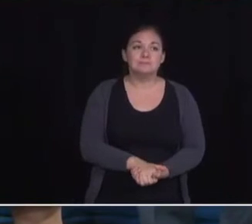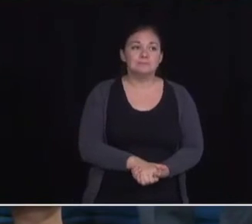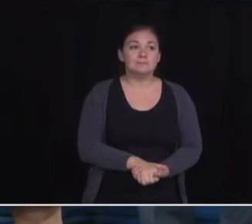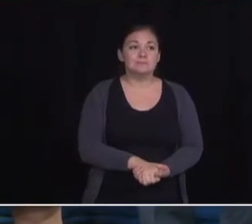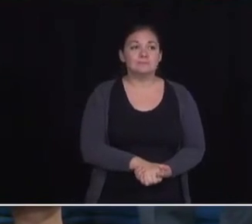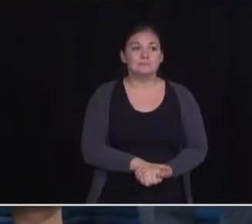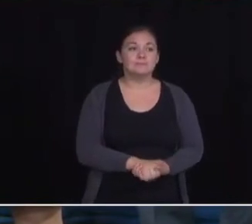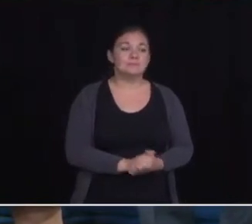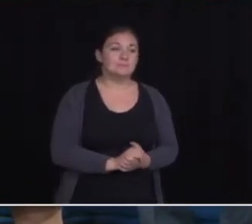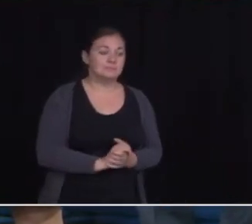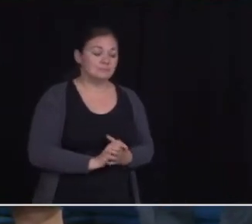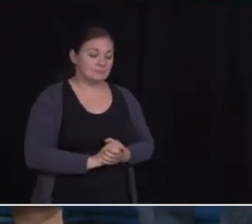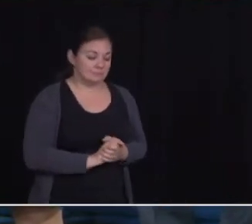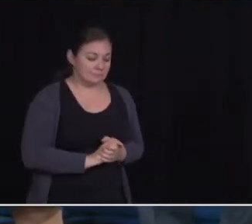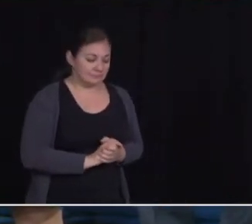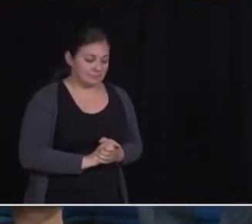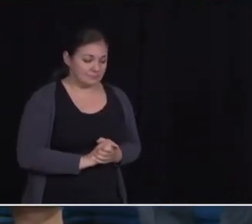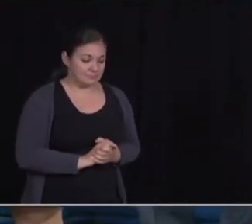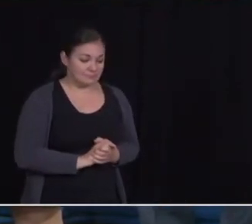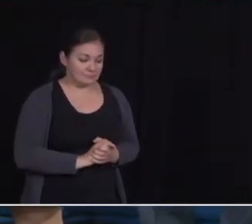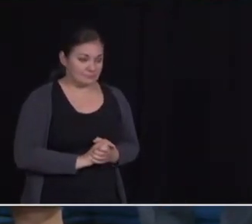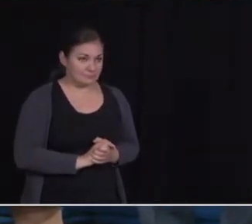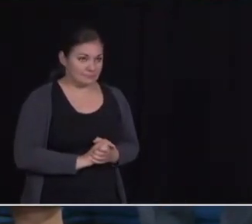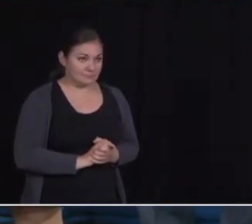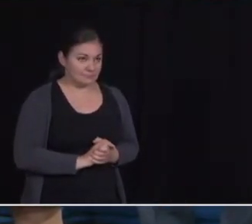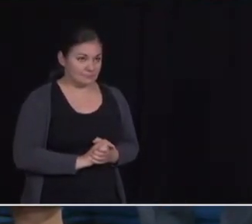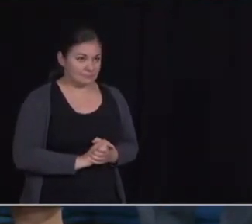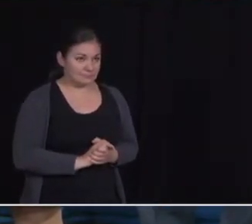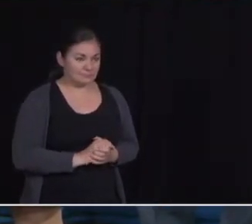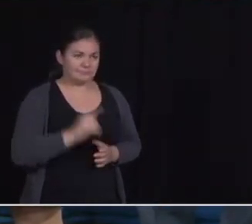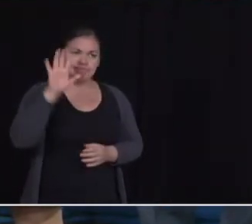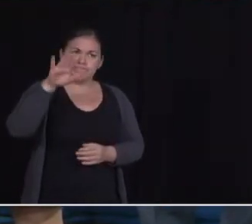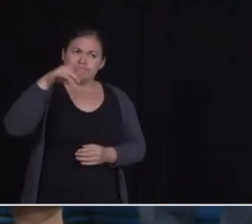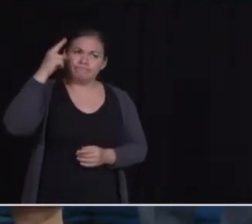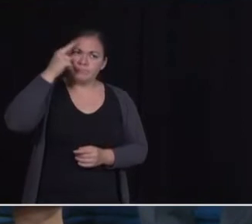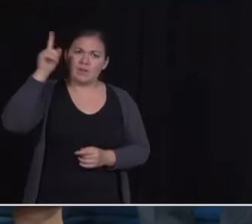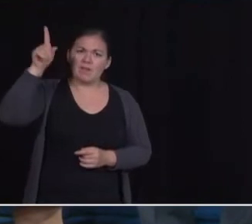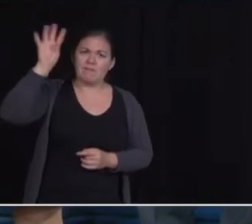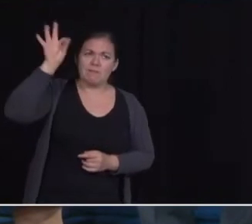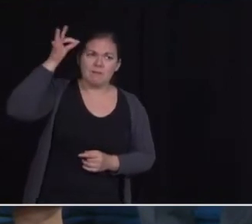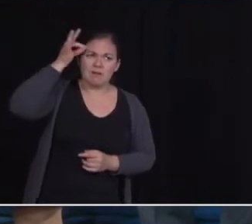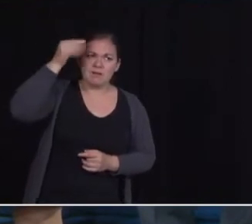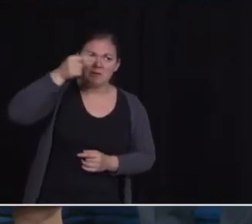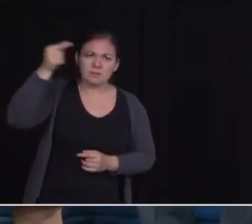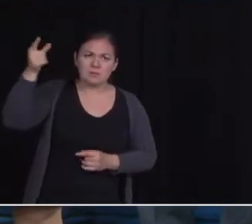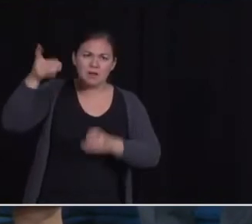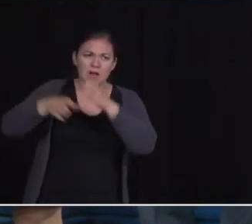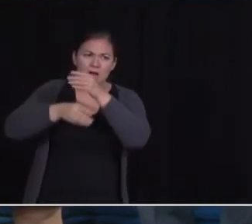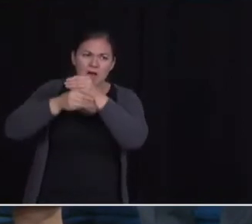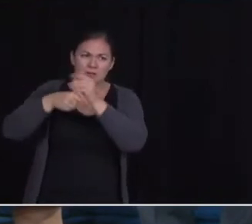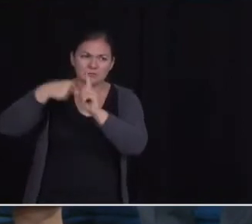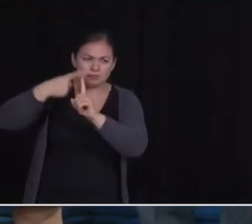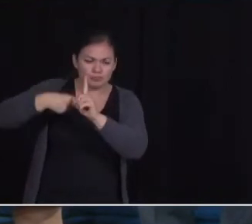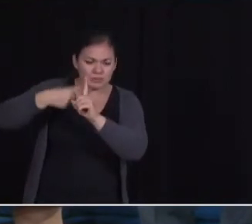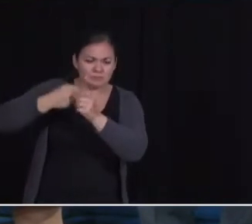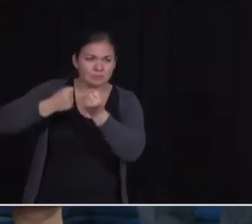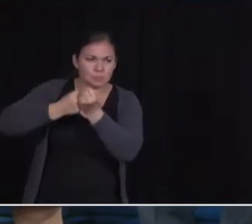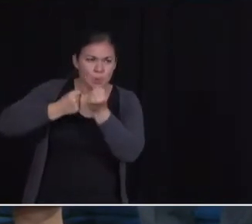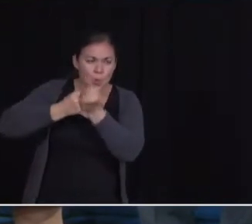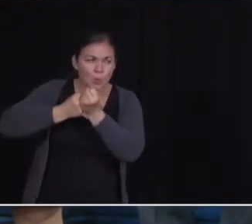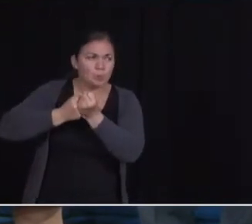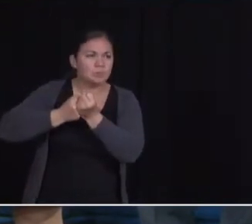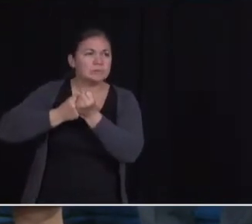Yeah, sir. I'm wondering if the federal government's measures, though, the rent assistance and some of the other programs, did they make it easier to impose these